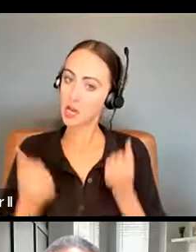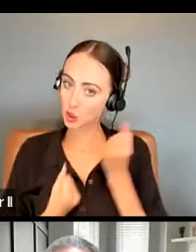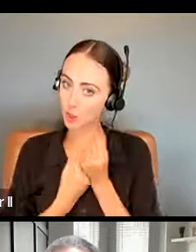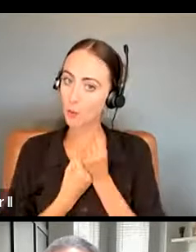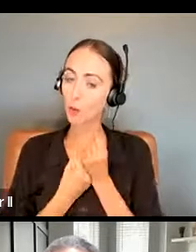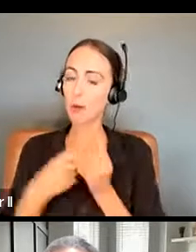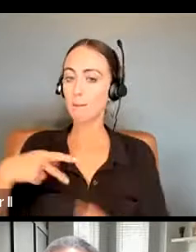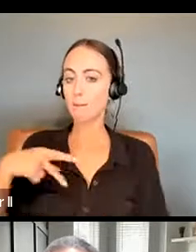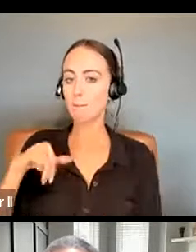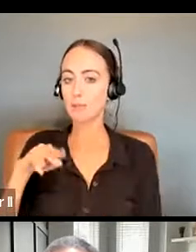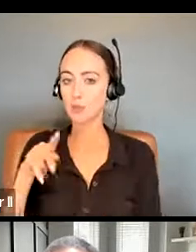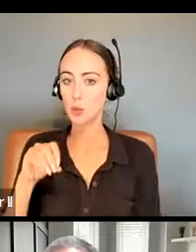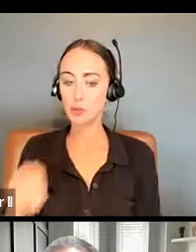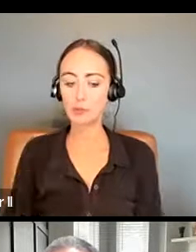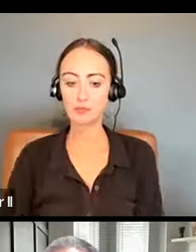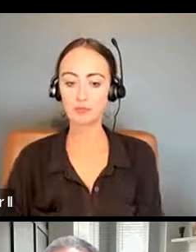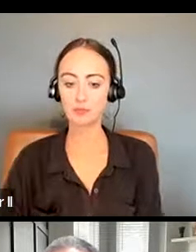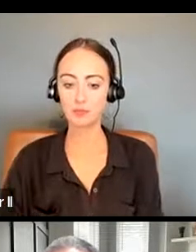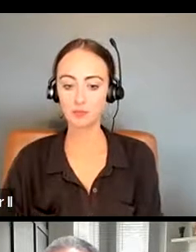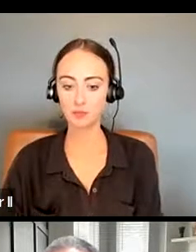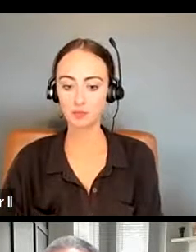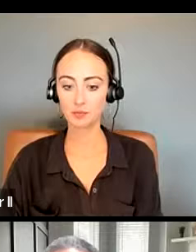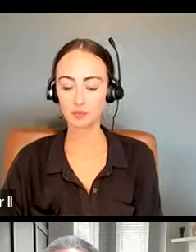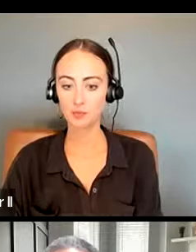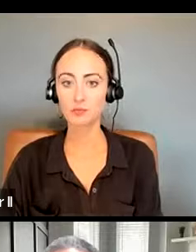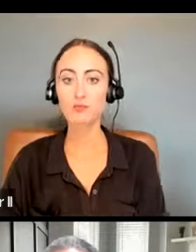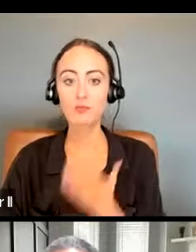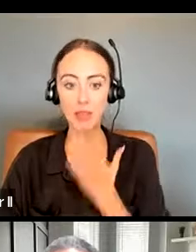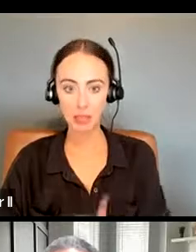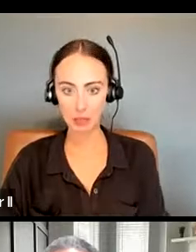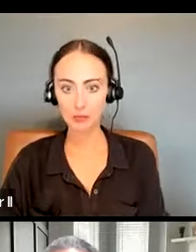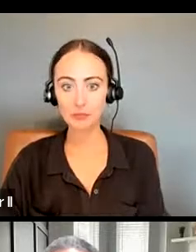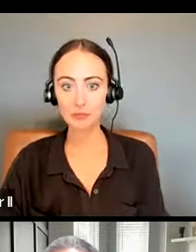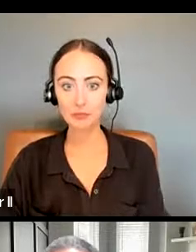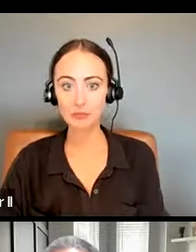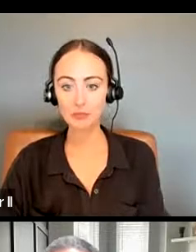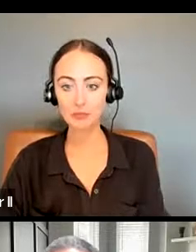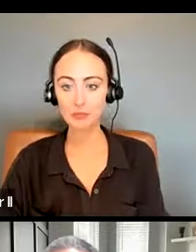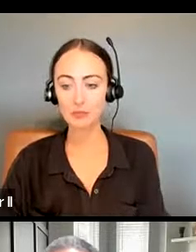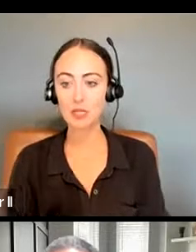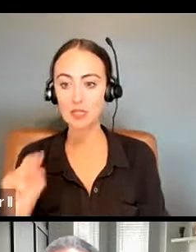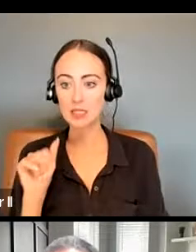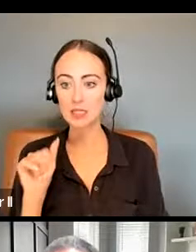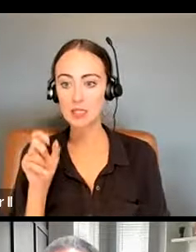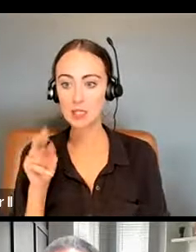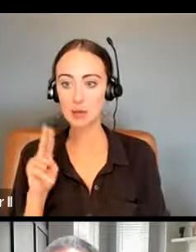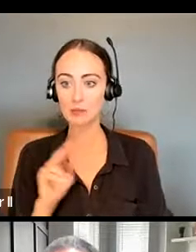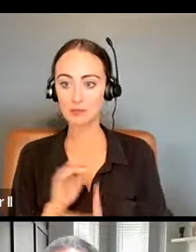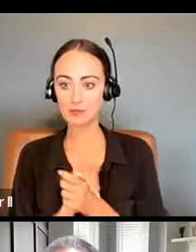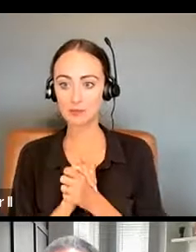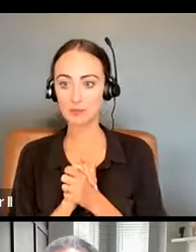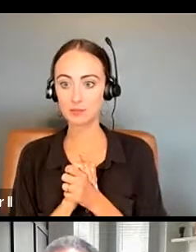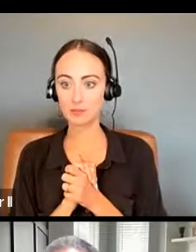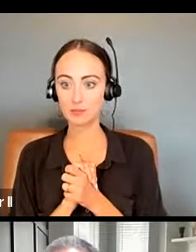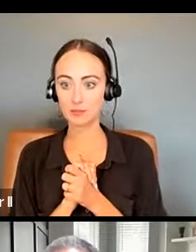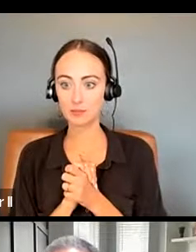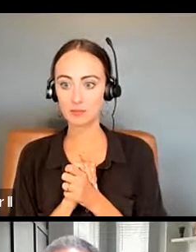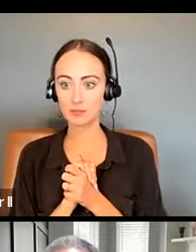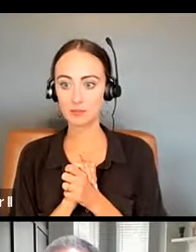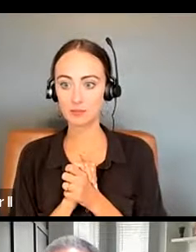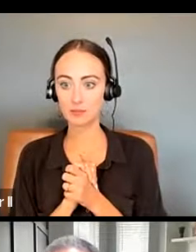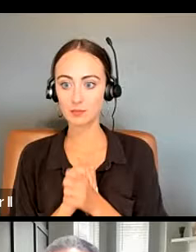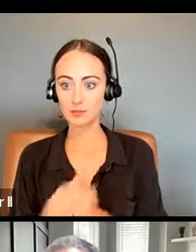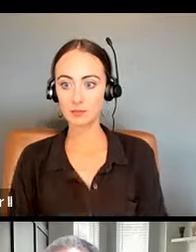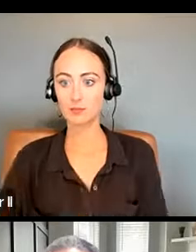Councilmember Pinto's amendment. Thank you, Councilmember Silverman. Councilmember Nadeau, second round. Thank you, Chairman. I will